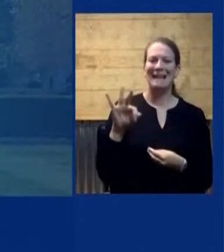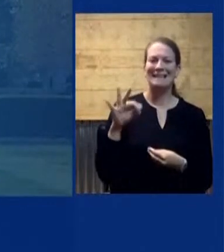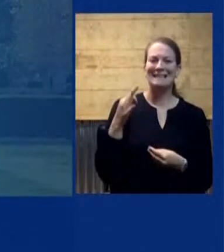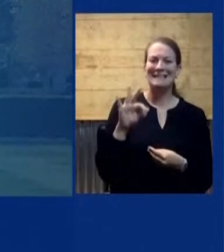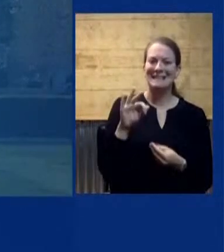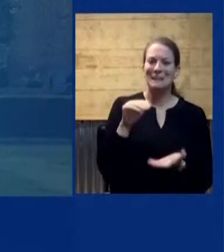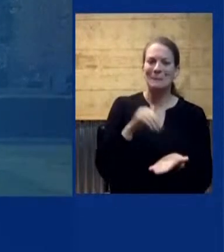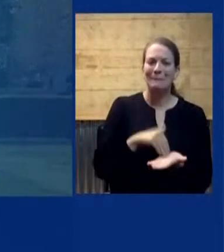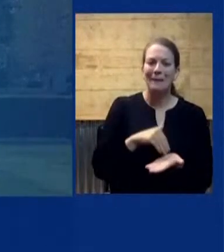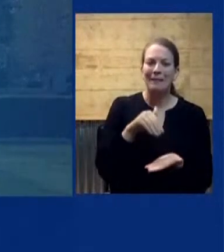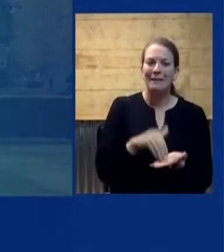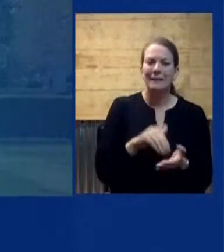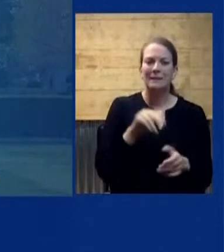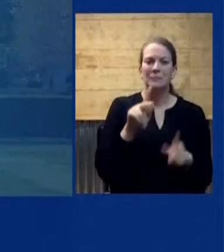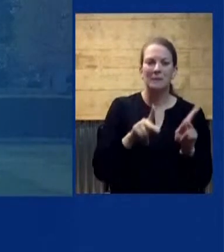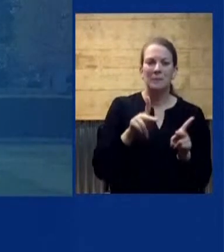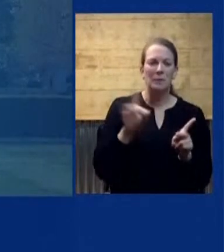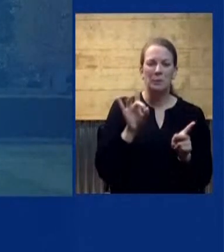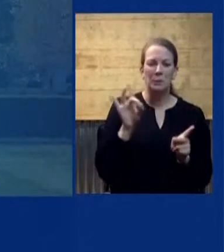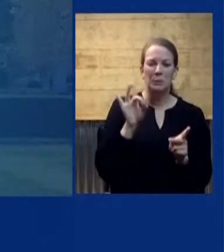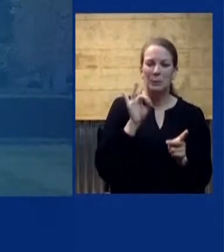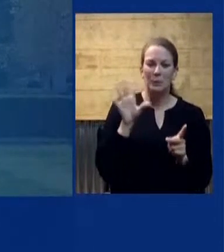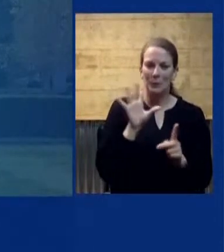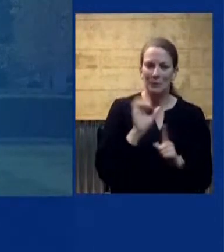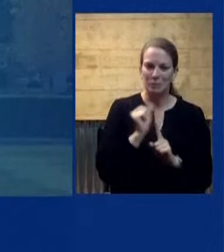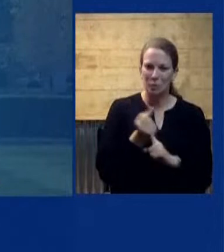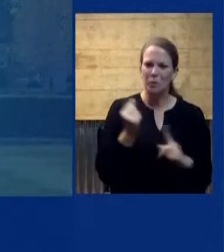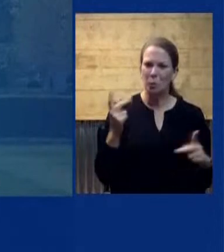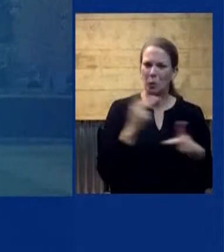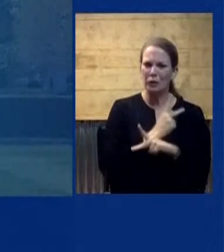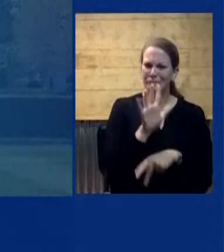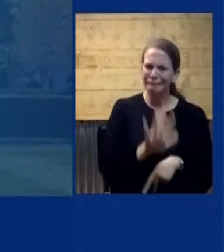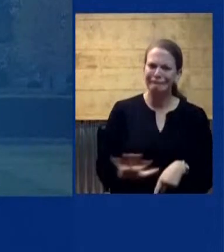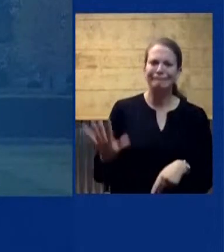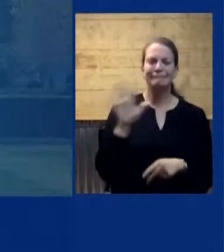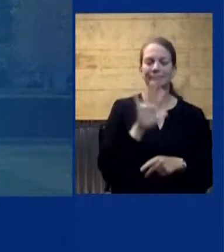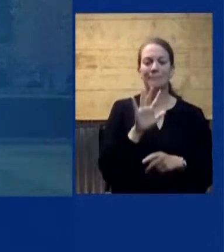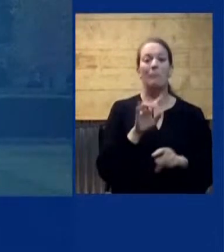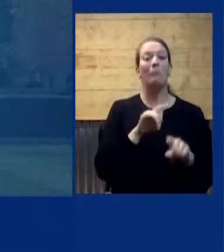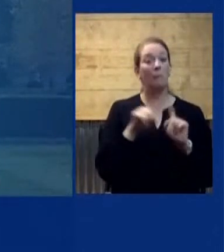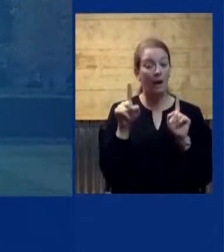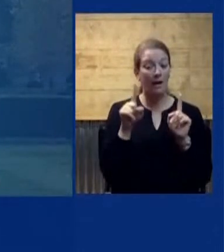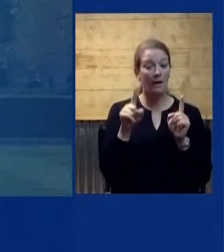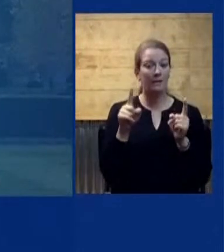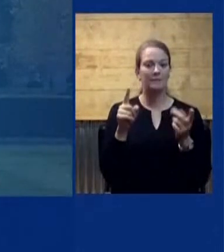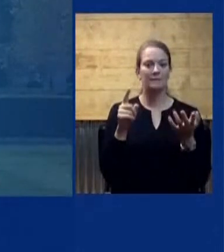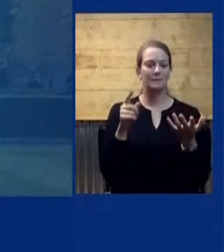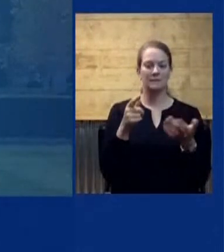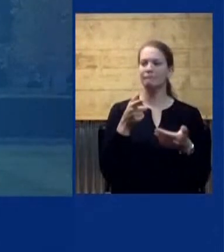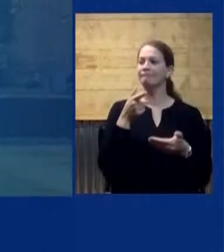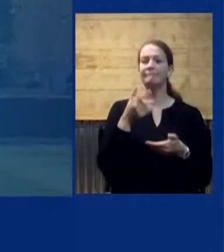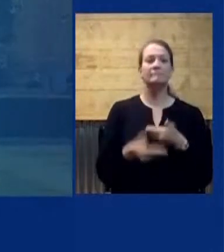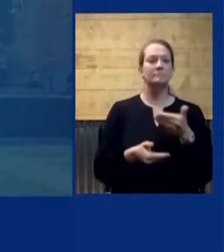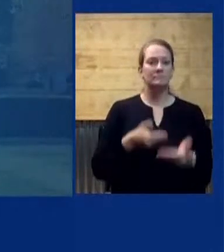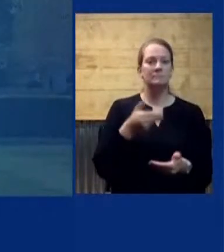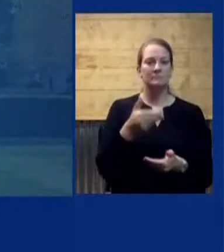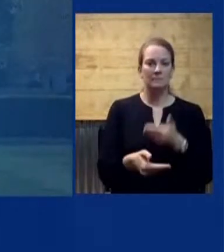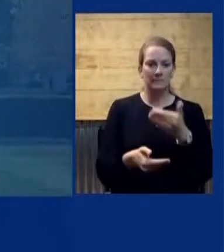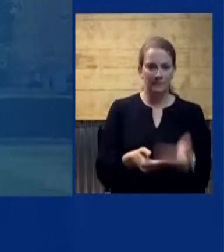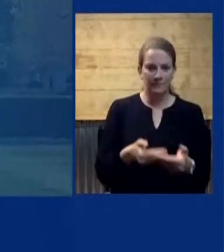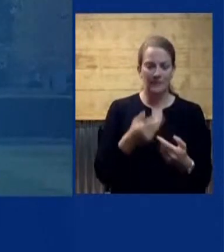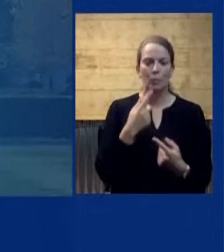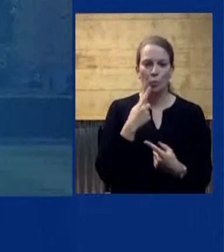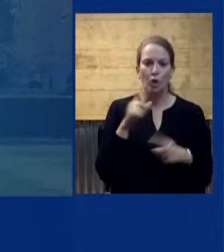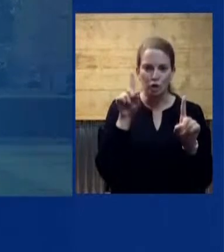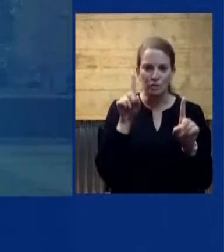globe, and we took certain steps, and we know what works because it has been proven in the laboratory called New